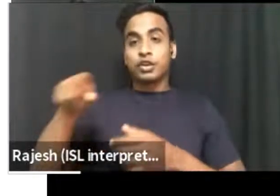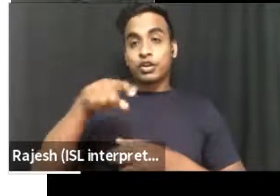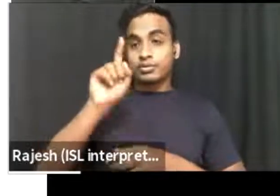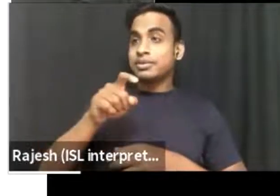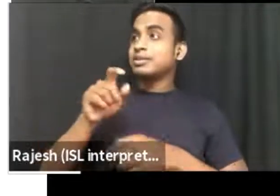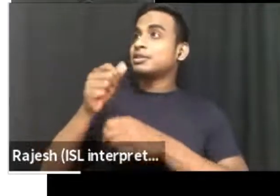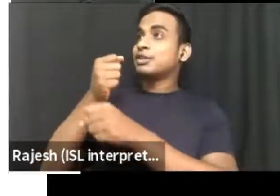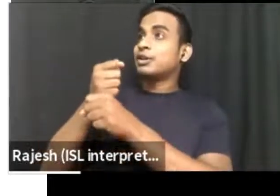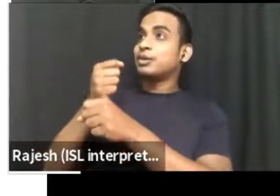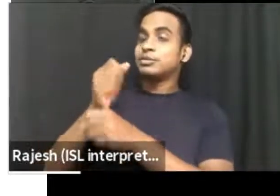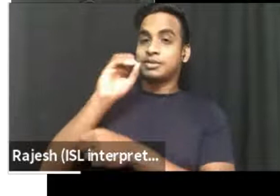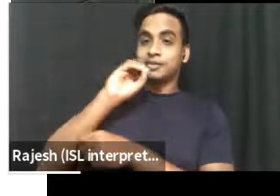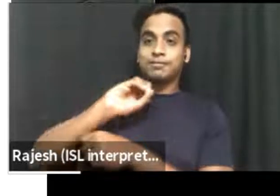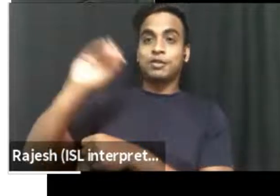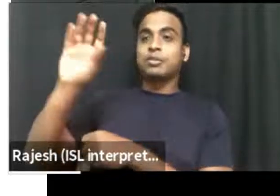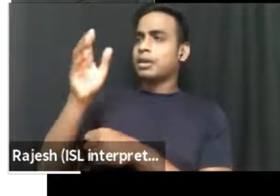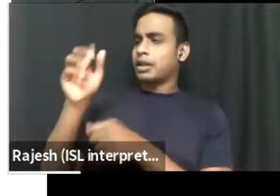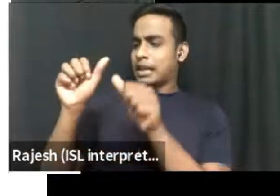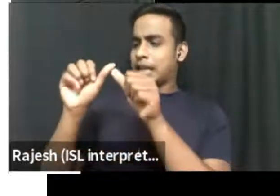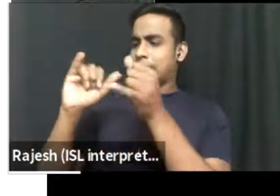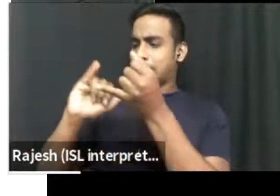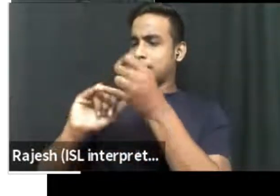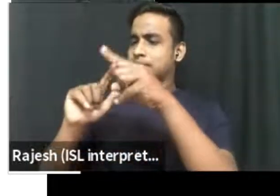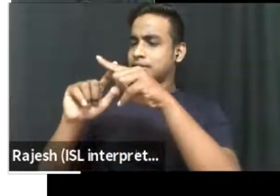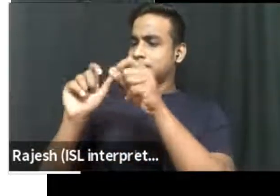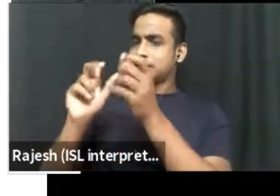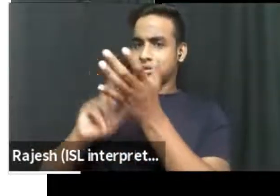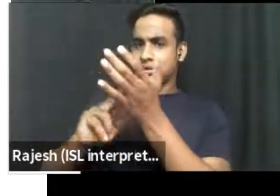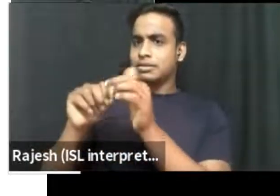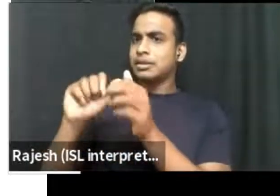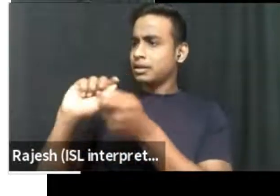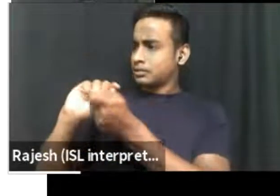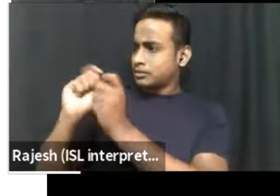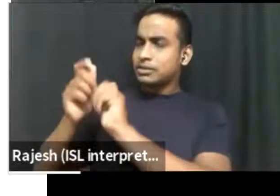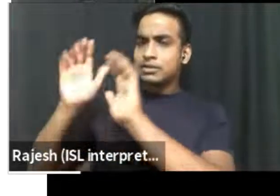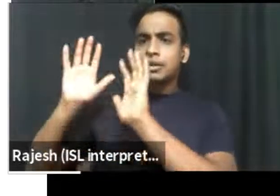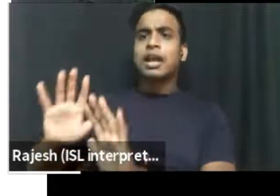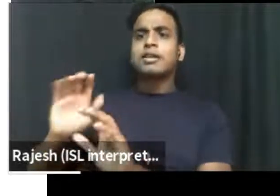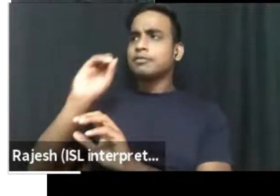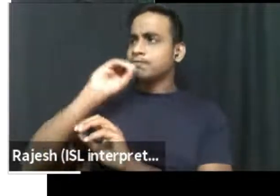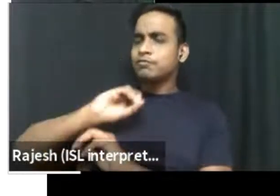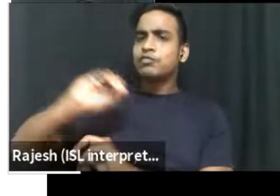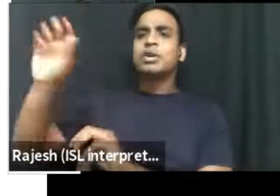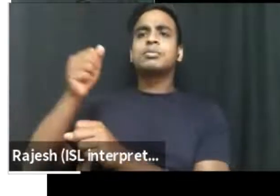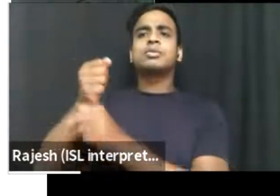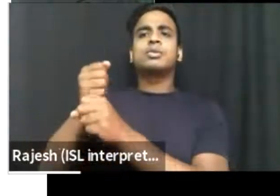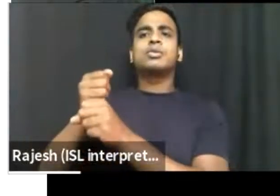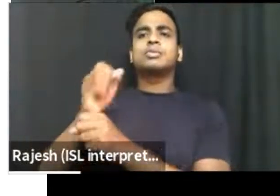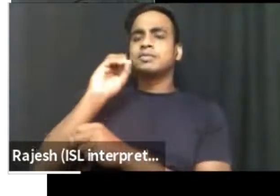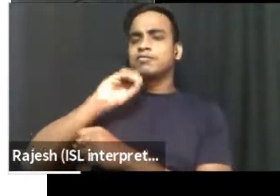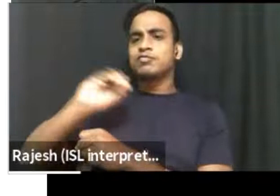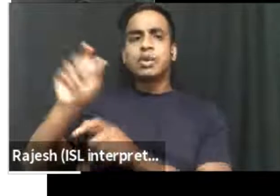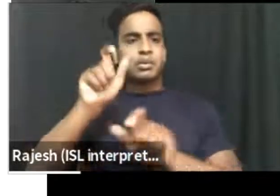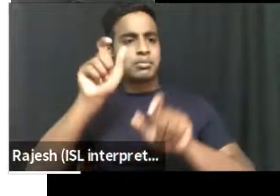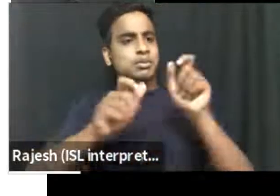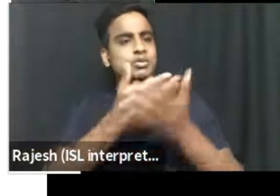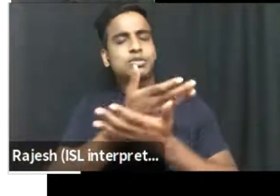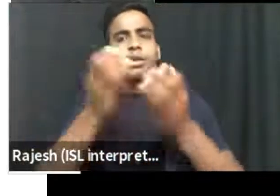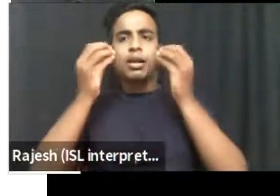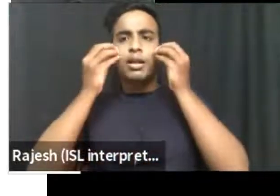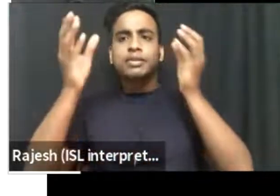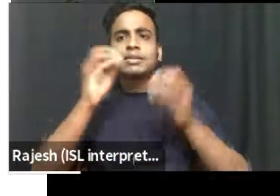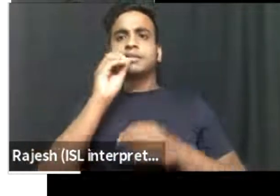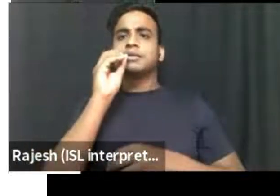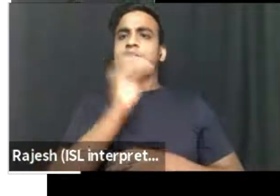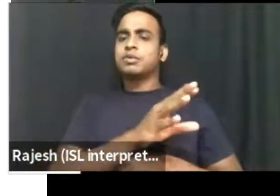also the declaration of Astana. It is not just the Alma-Ata declaration. There has been a reinforcement that the primary healthcare